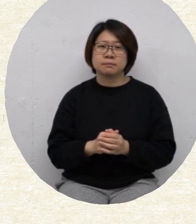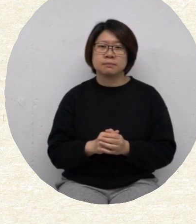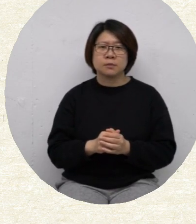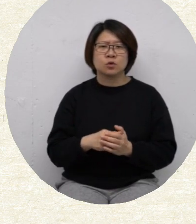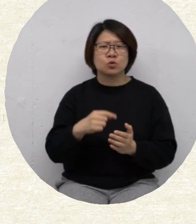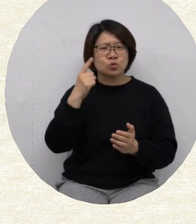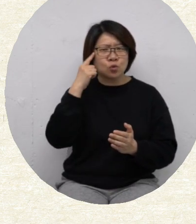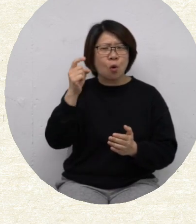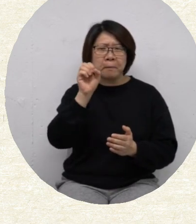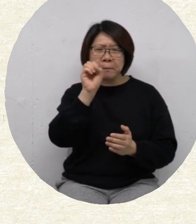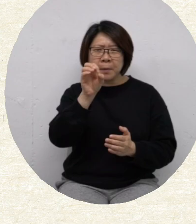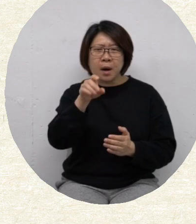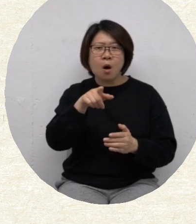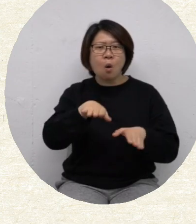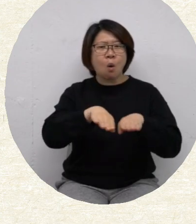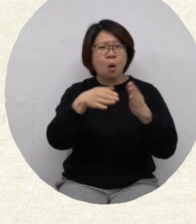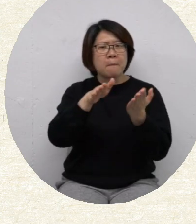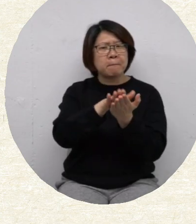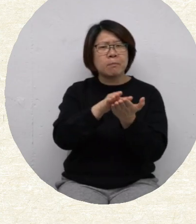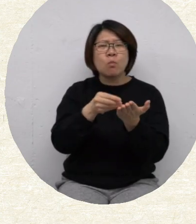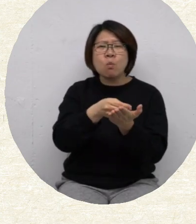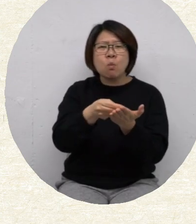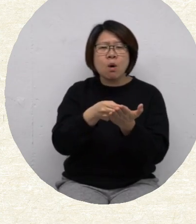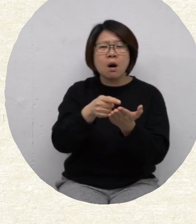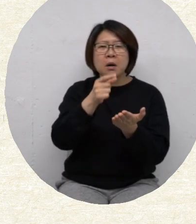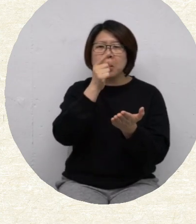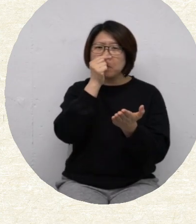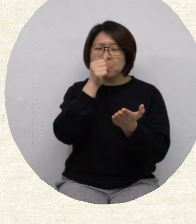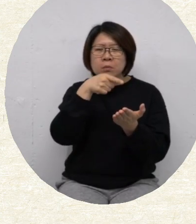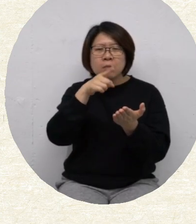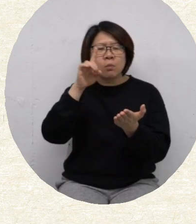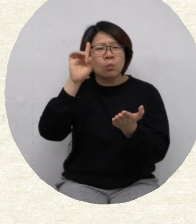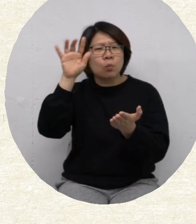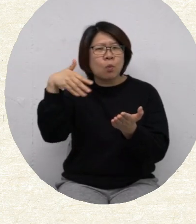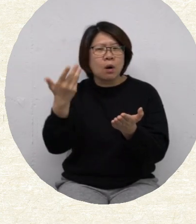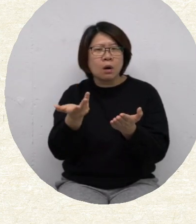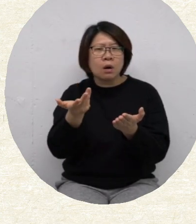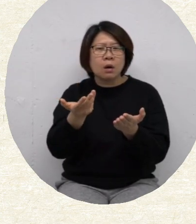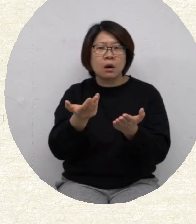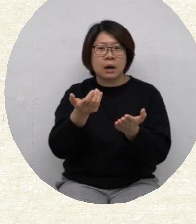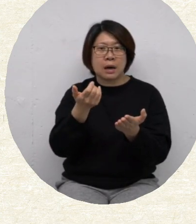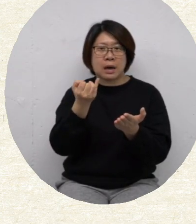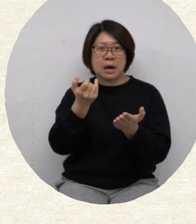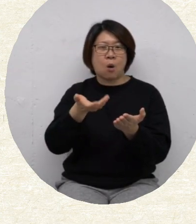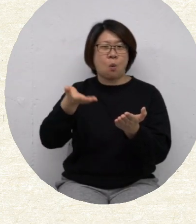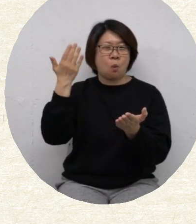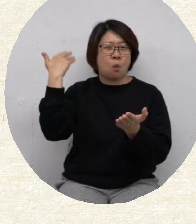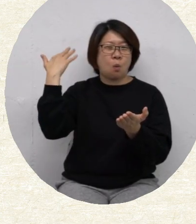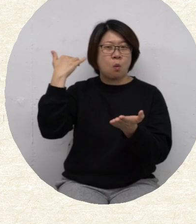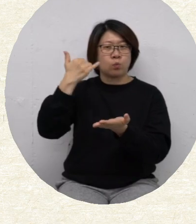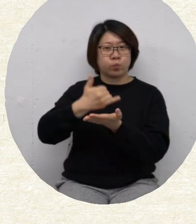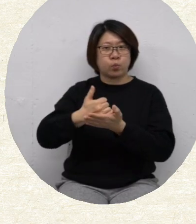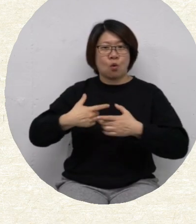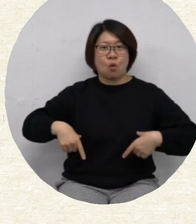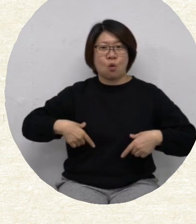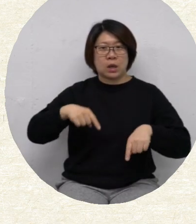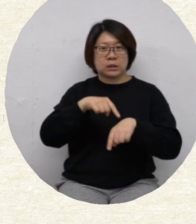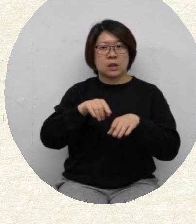Thank you, Yoonmi. This is fabulous. I enjoy it so much. A few questions from me so that we can start the